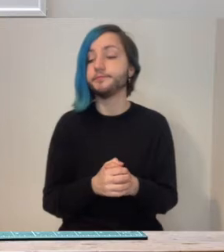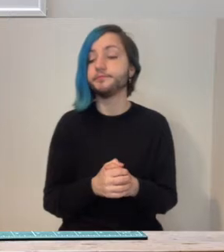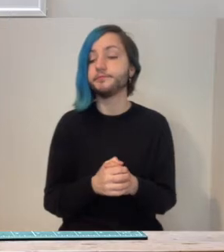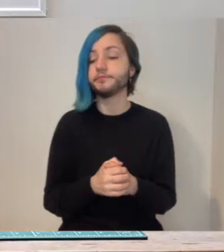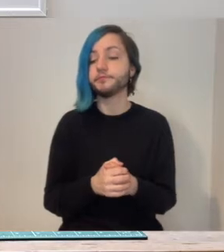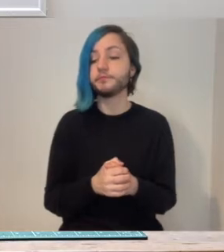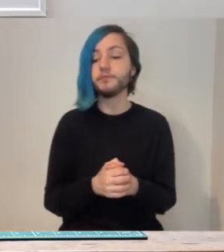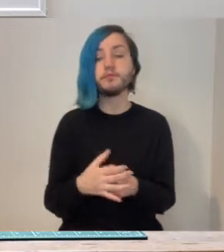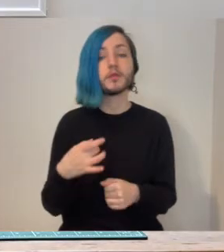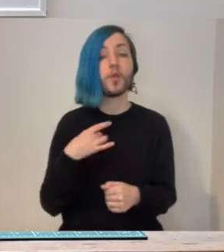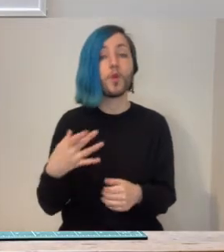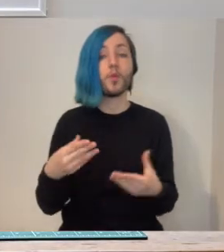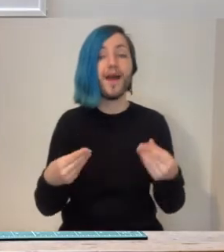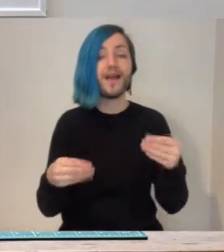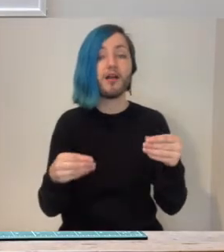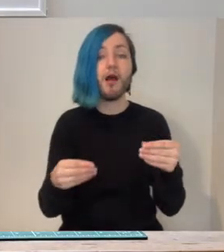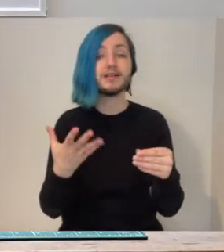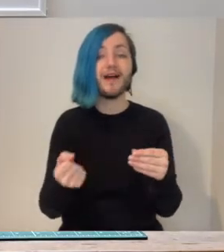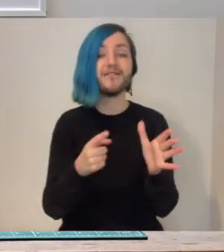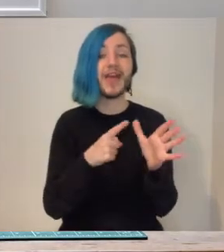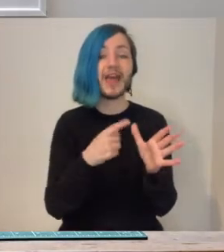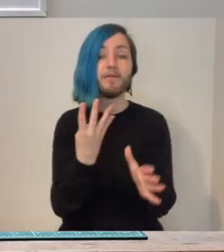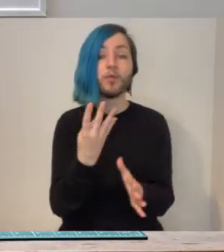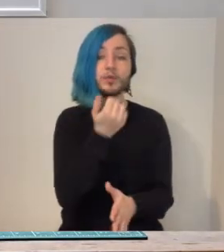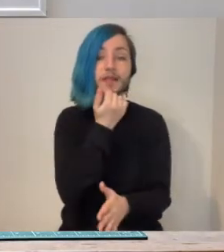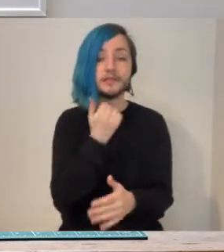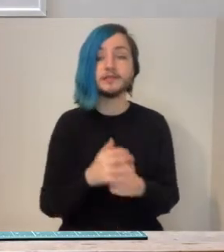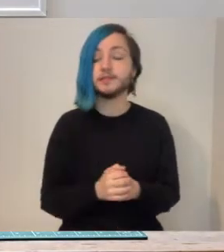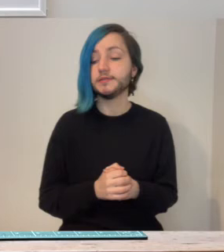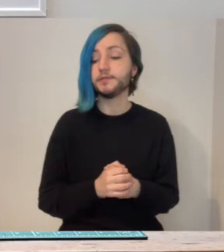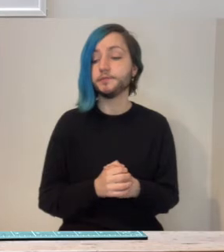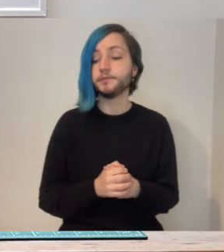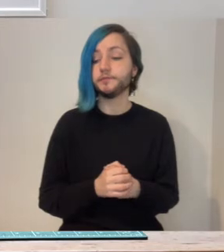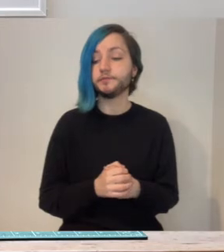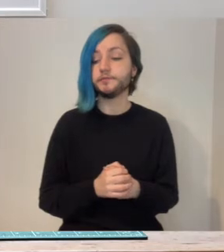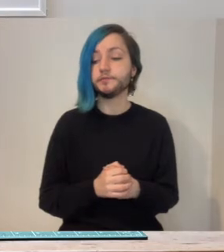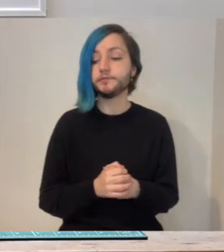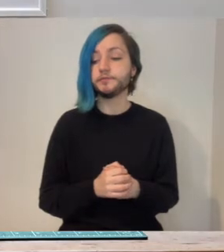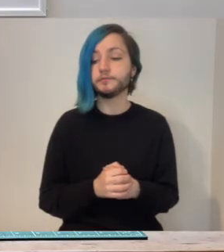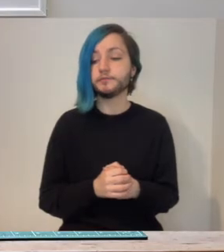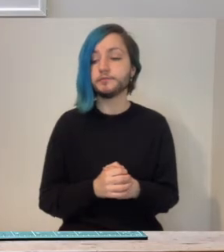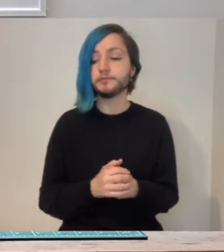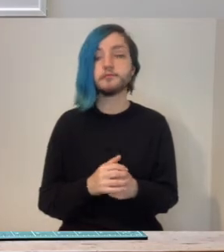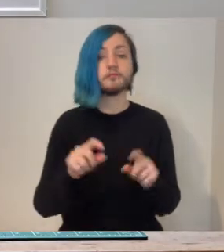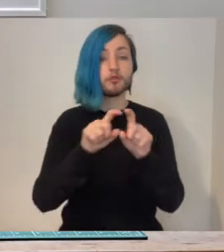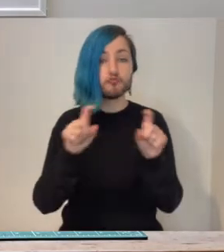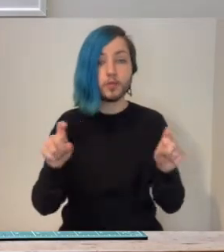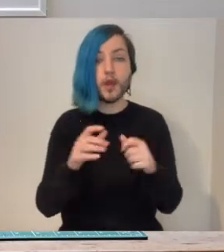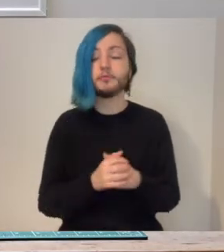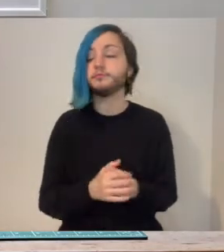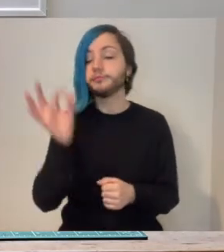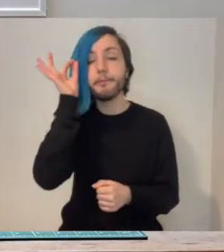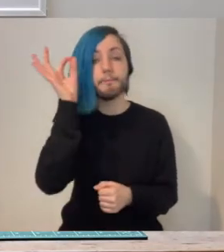printable. I've got some white card, A4 size card. Then we have